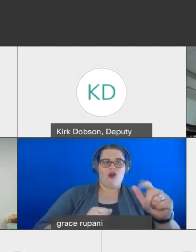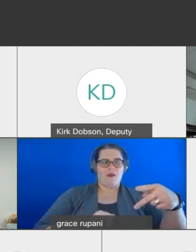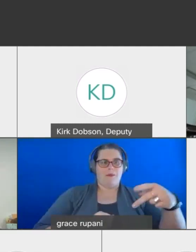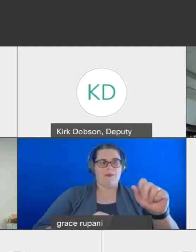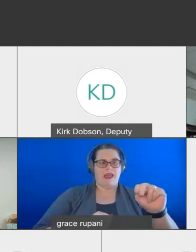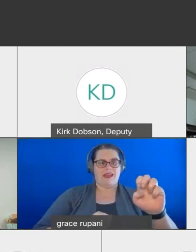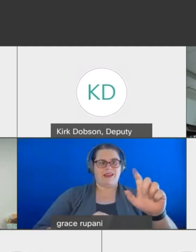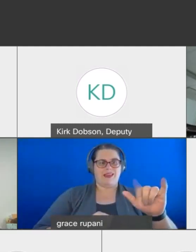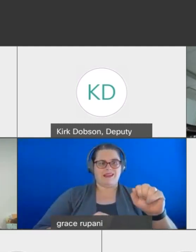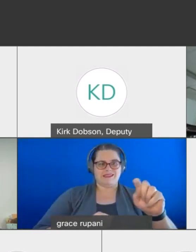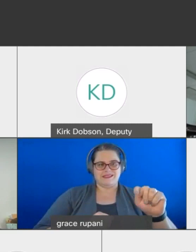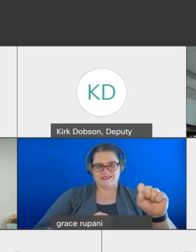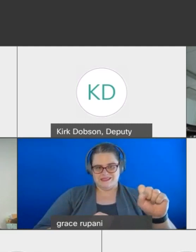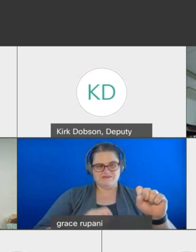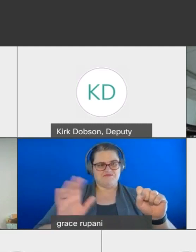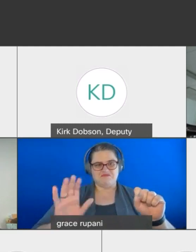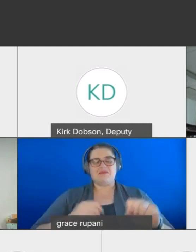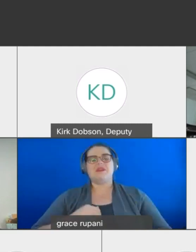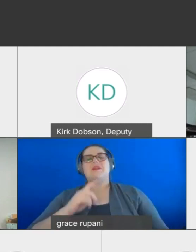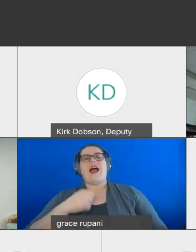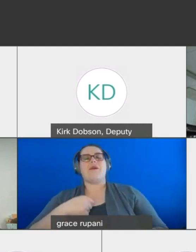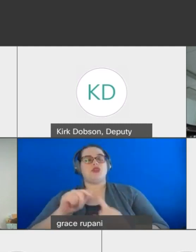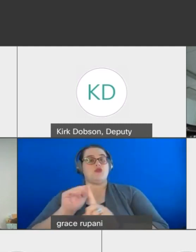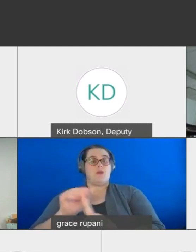and Joy has their monthly Zoom party.